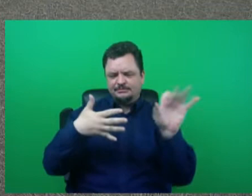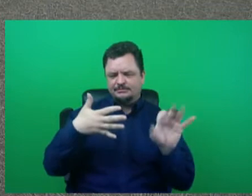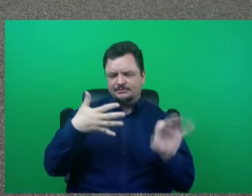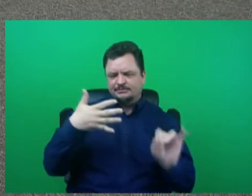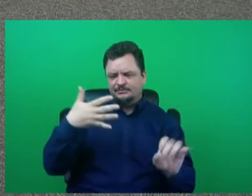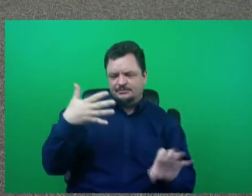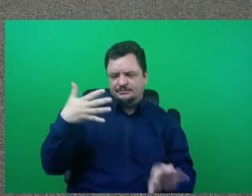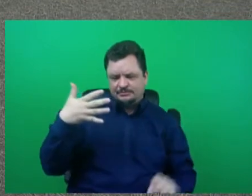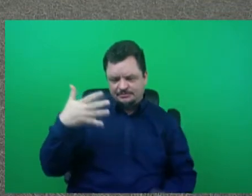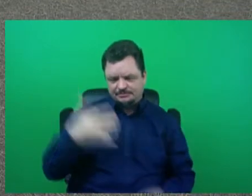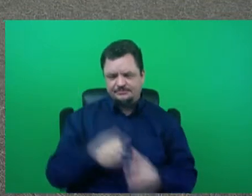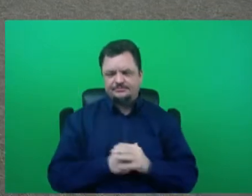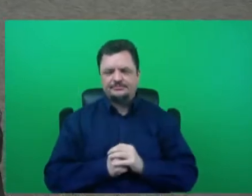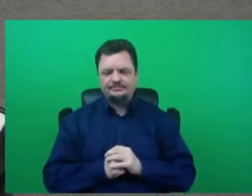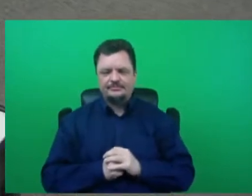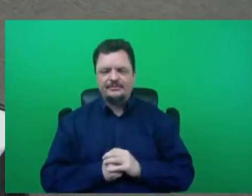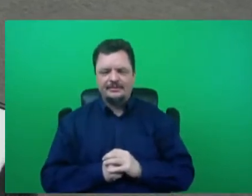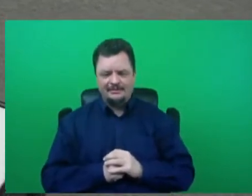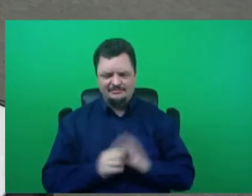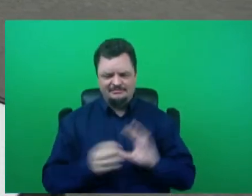Anderson.